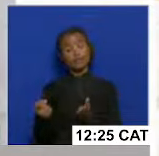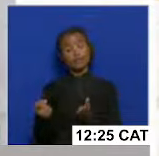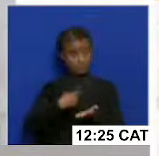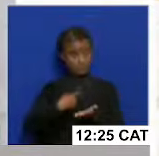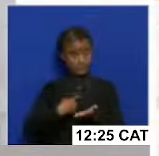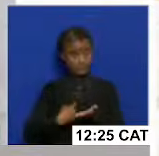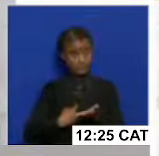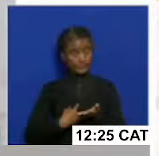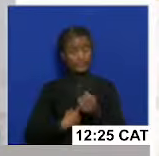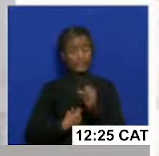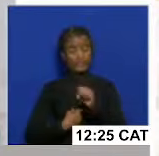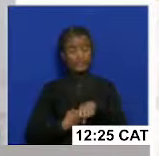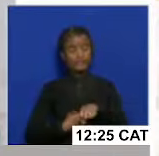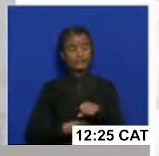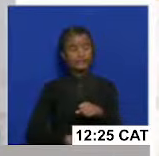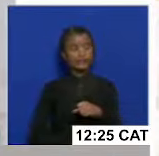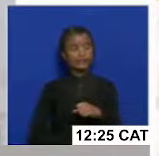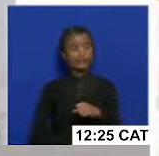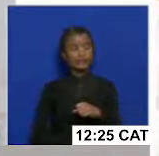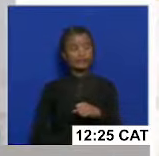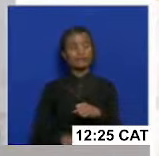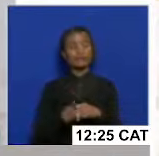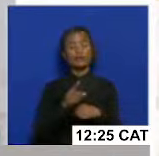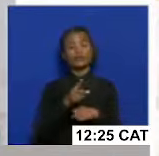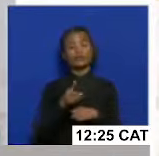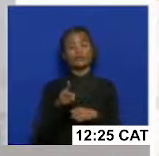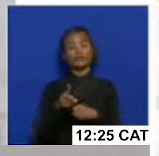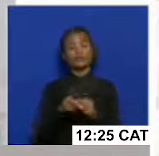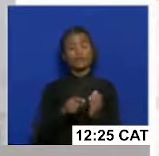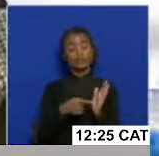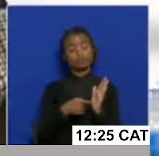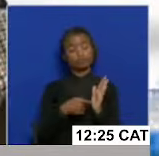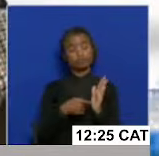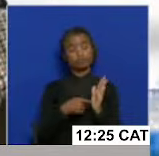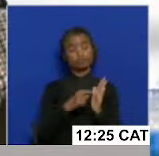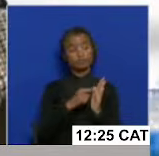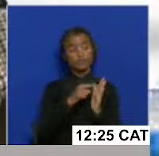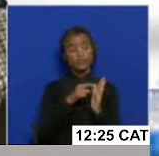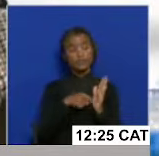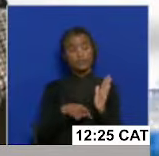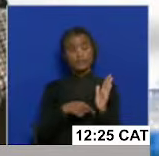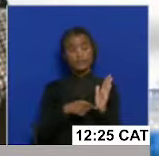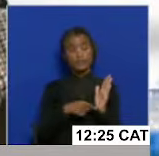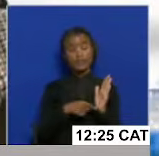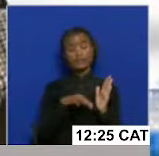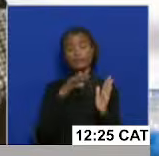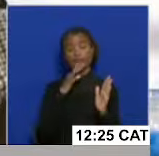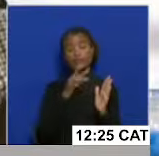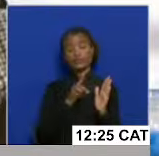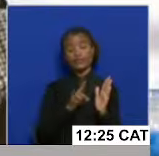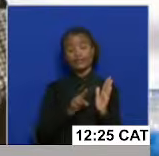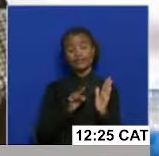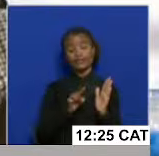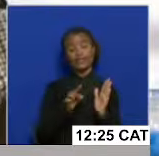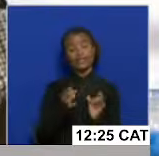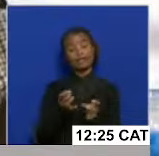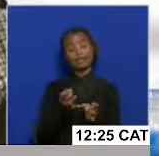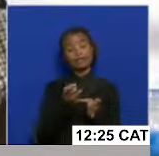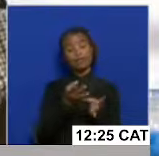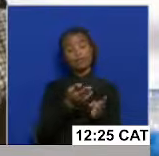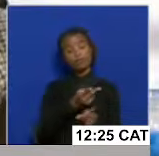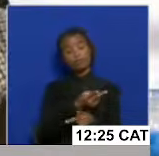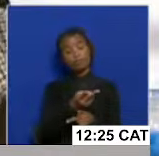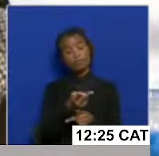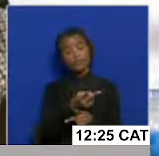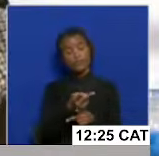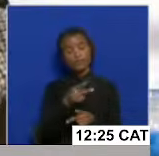Yes. And in that message, he was informing them that their warning statements are required on